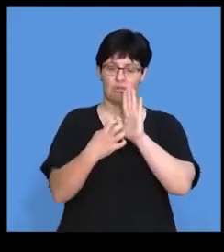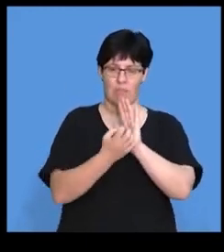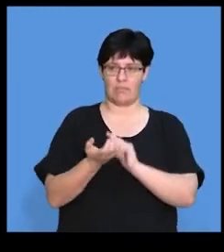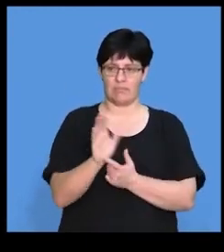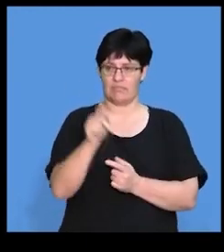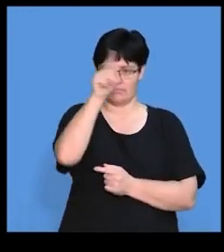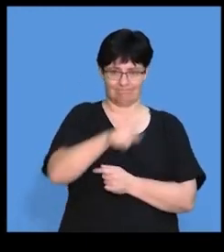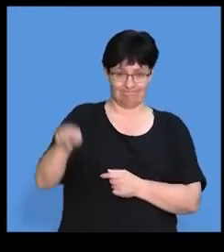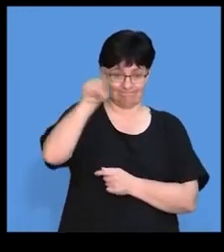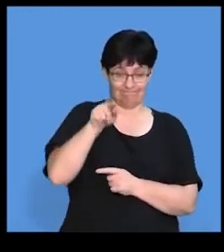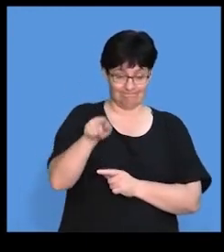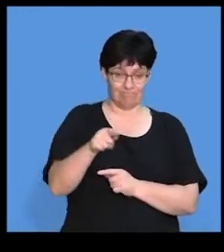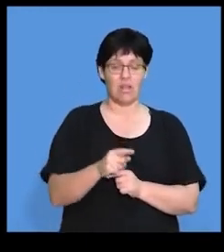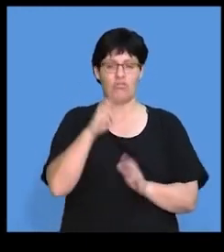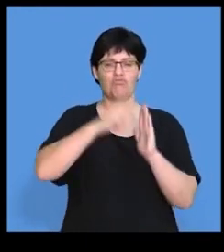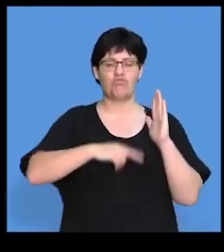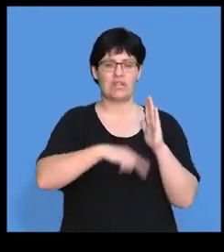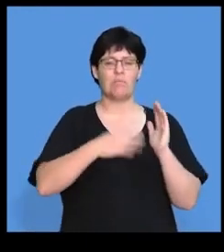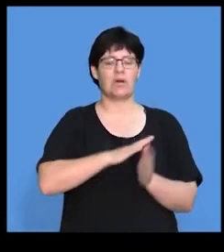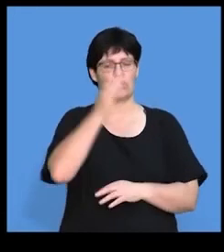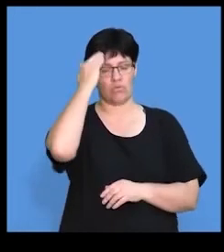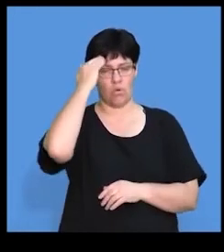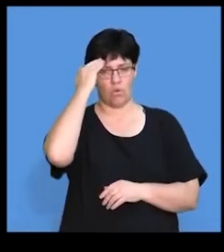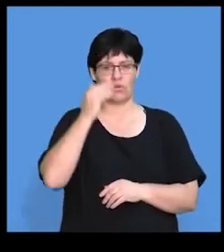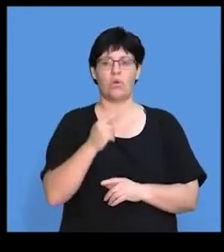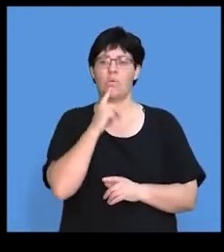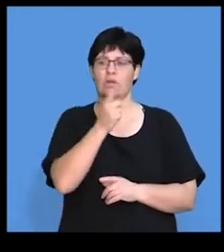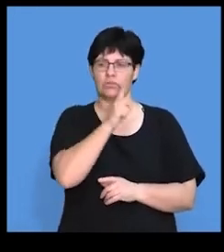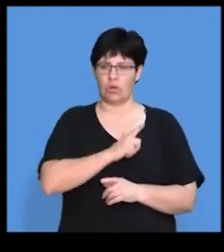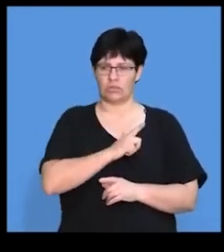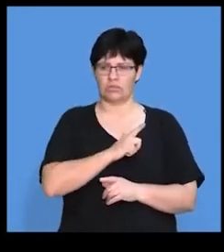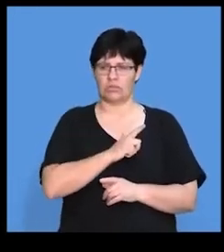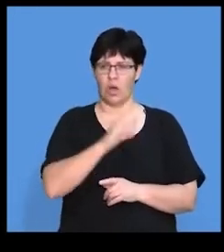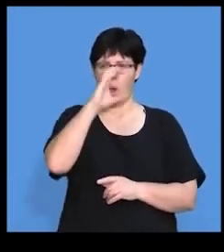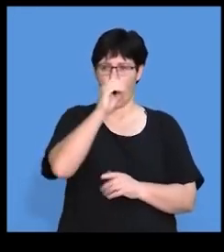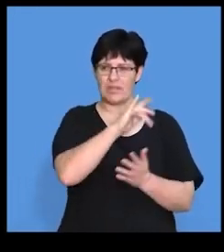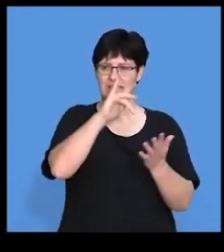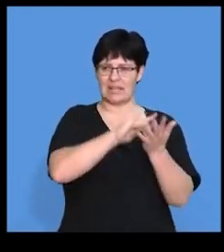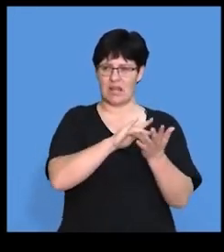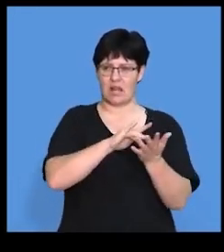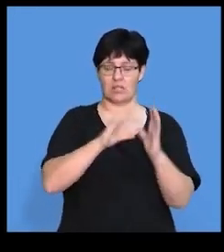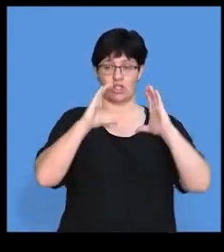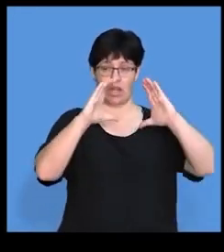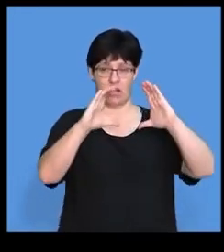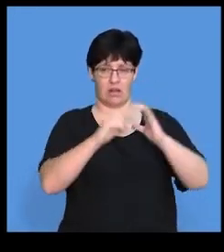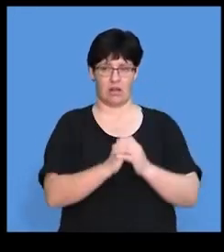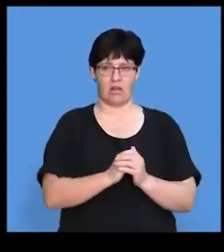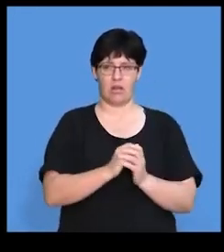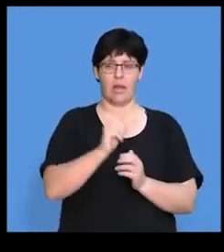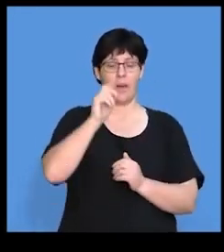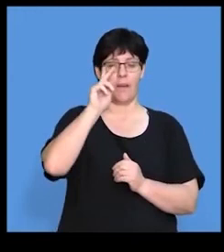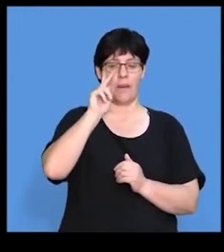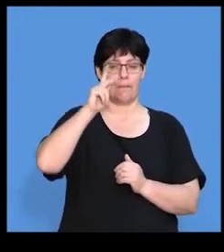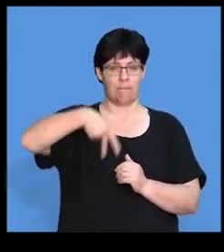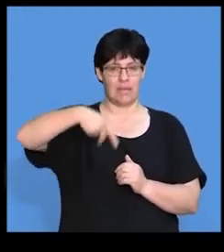diagram. Okay, there's our diagram. Let's read what we need to know about it. So we're told that O is the center of the circle.